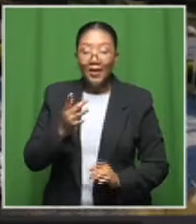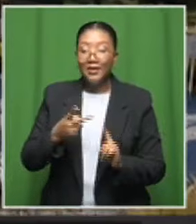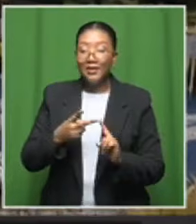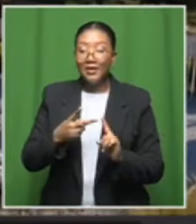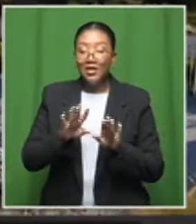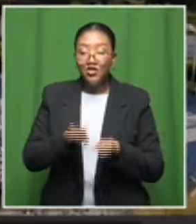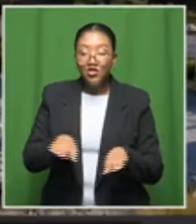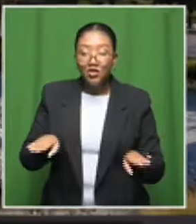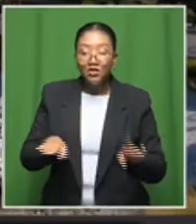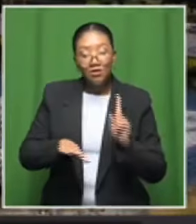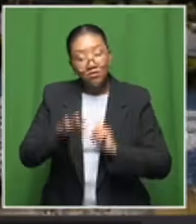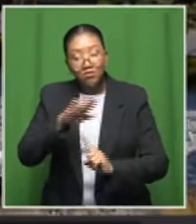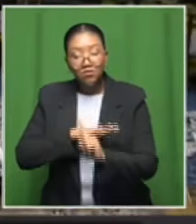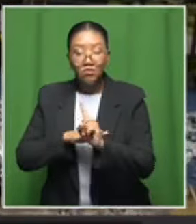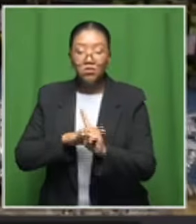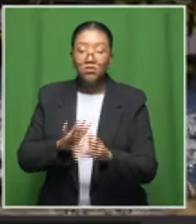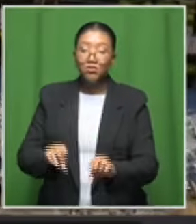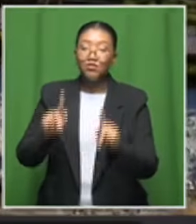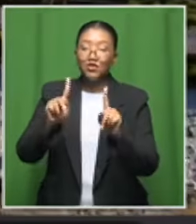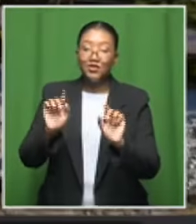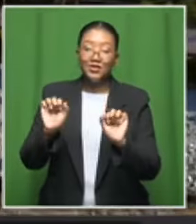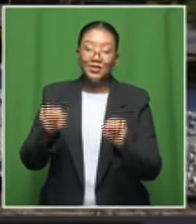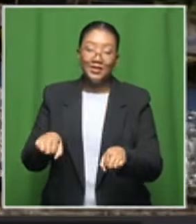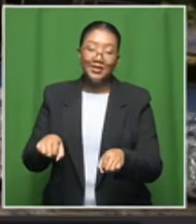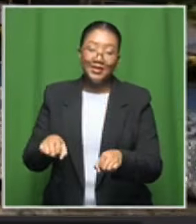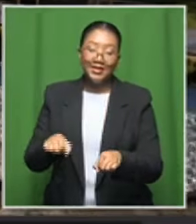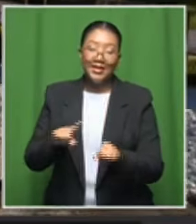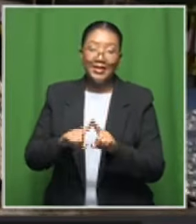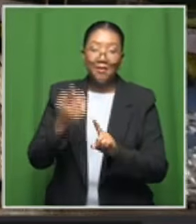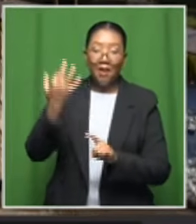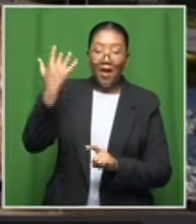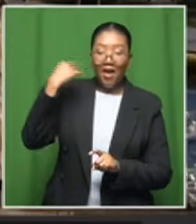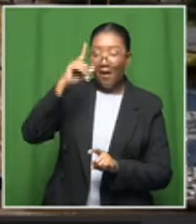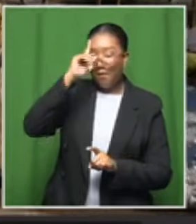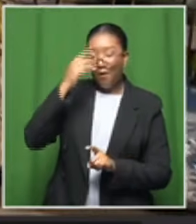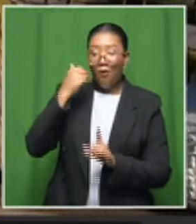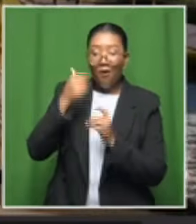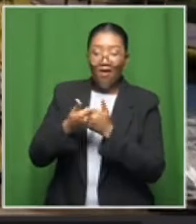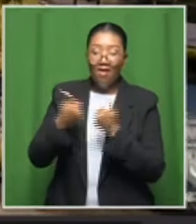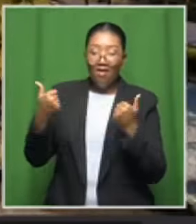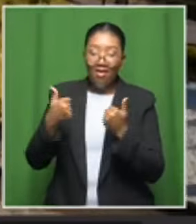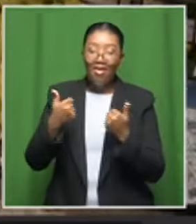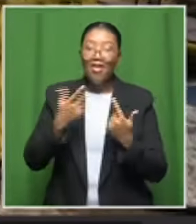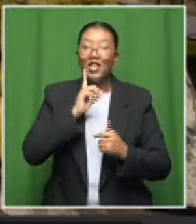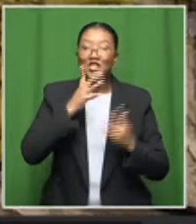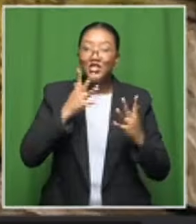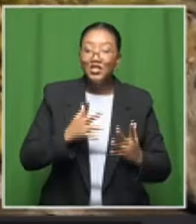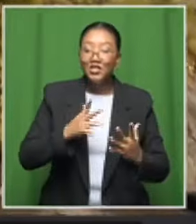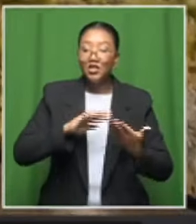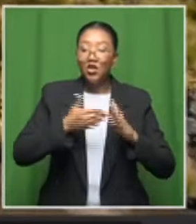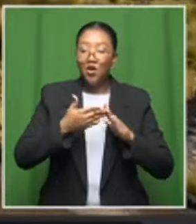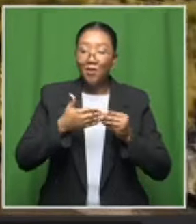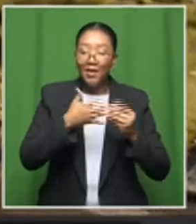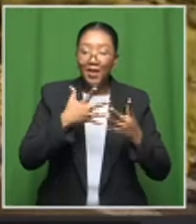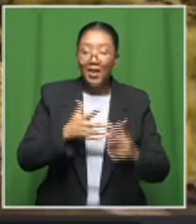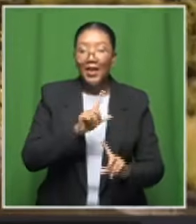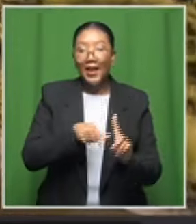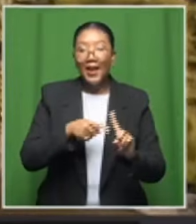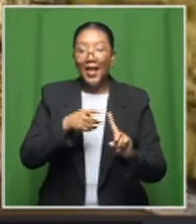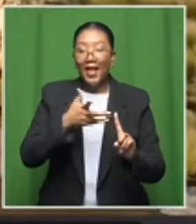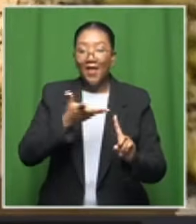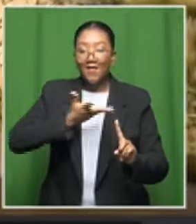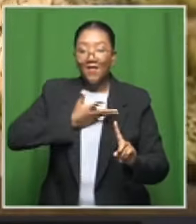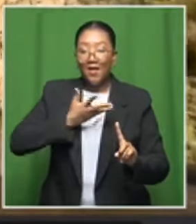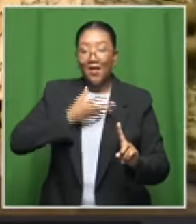found opportunities that were rare at the time, and teachers and community leaders like Father Paddy and